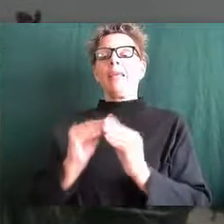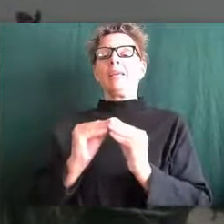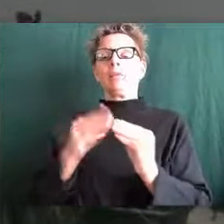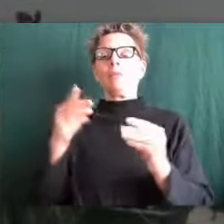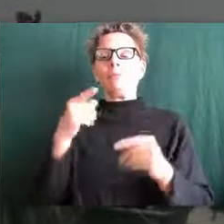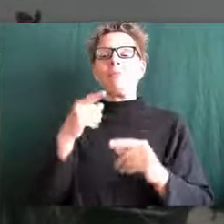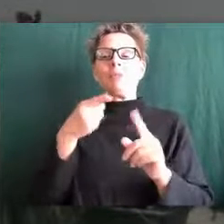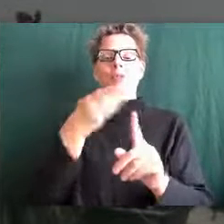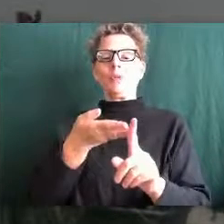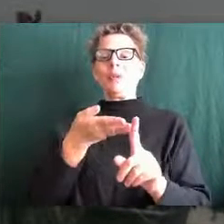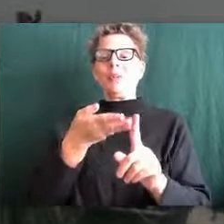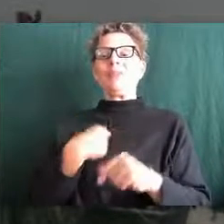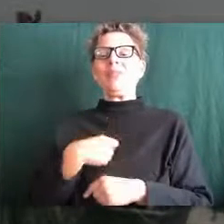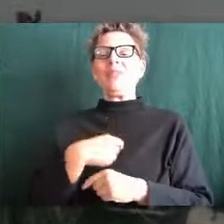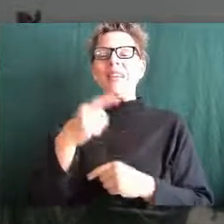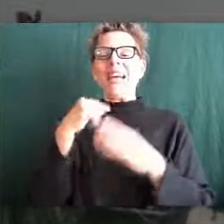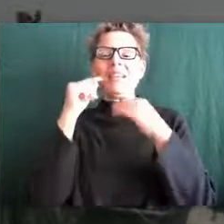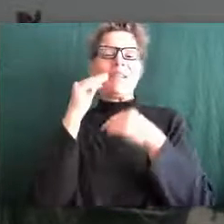of giving this little smile